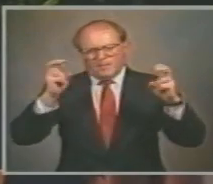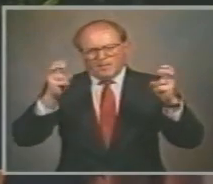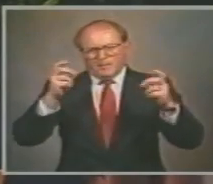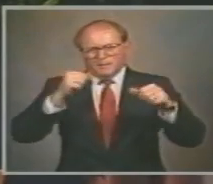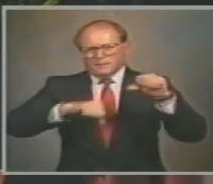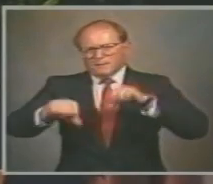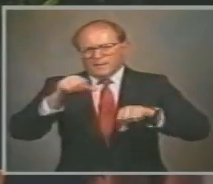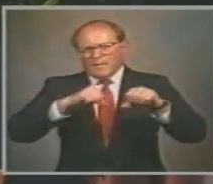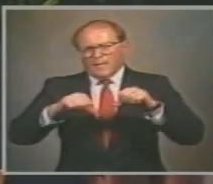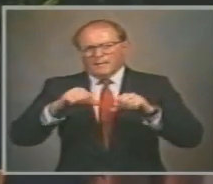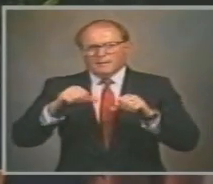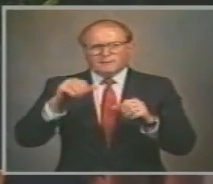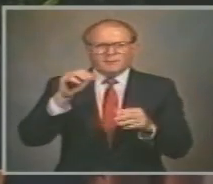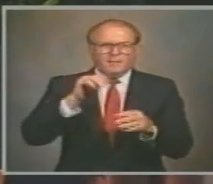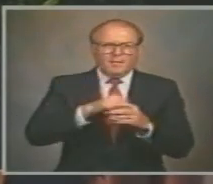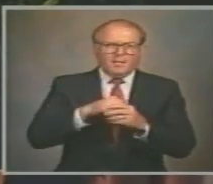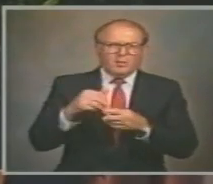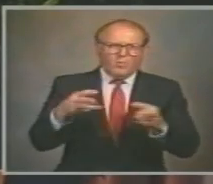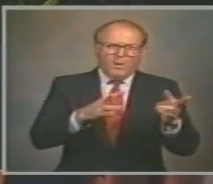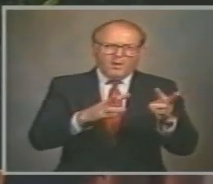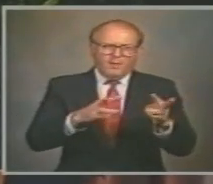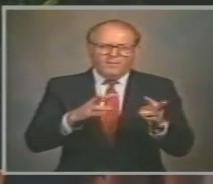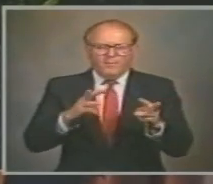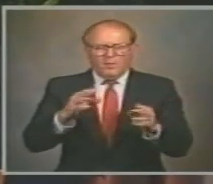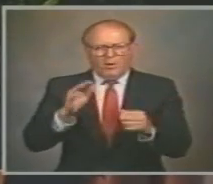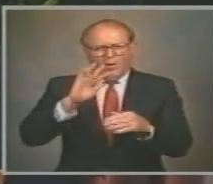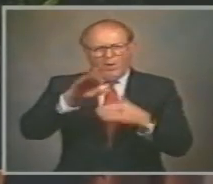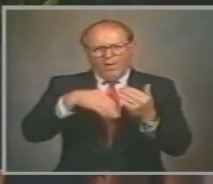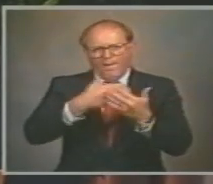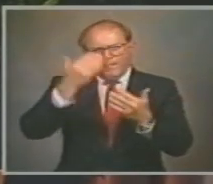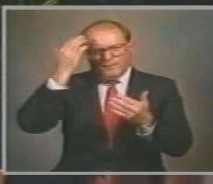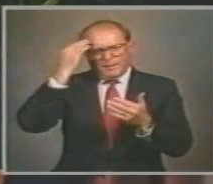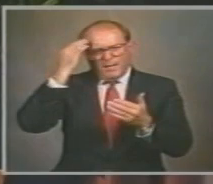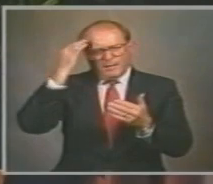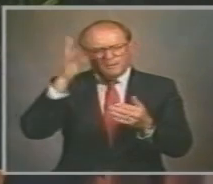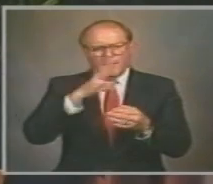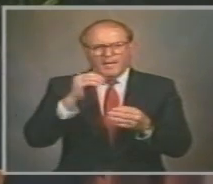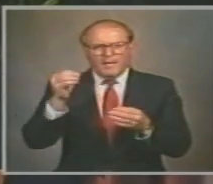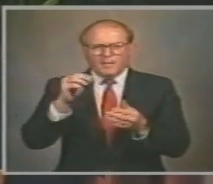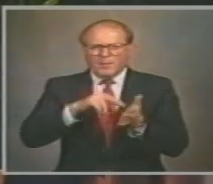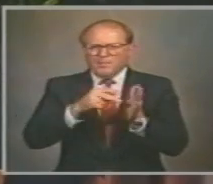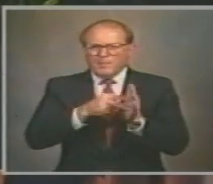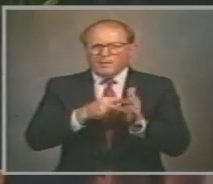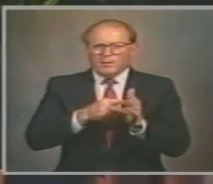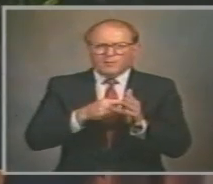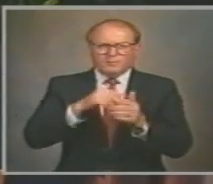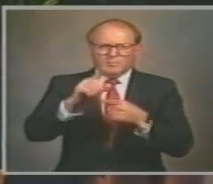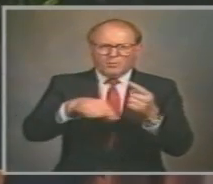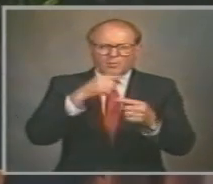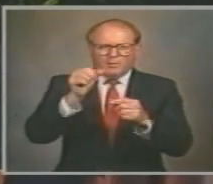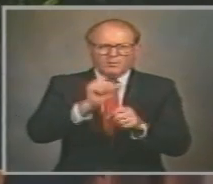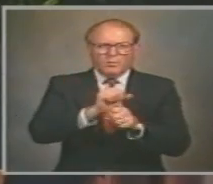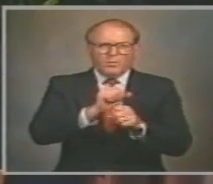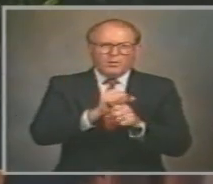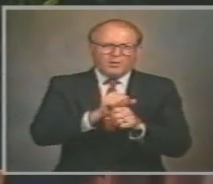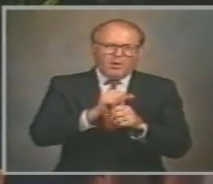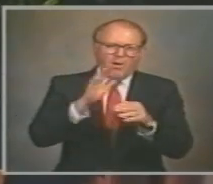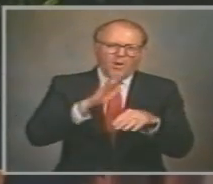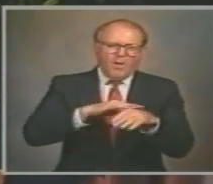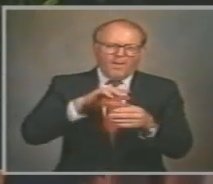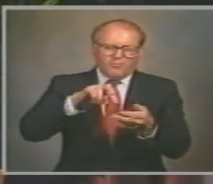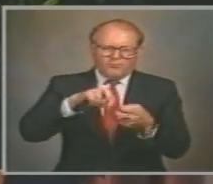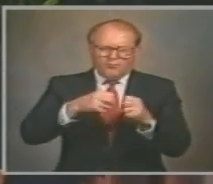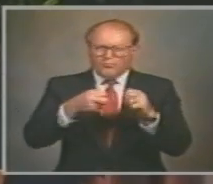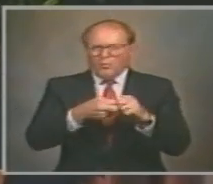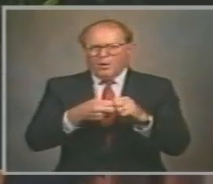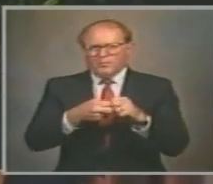the sense of a body of accumulated scientific knowledge and in the sense of a way of going to work on problems, meaning, of course,